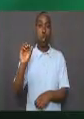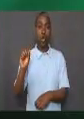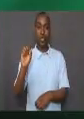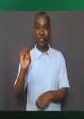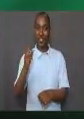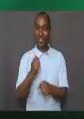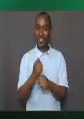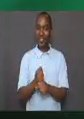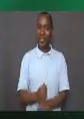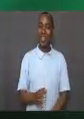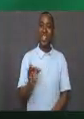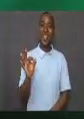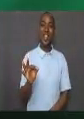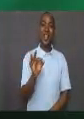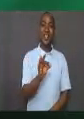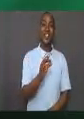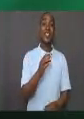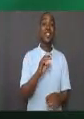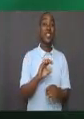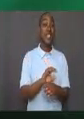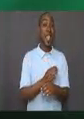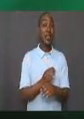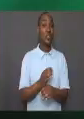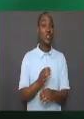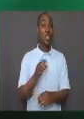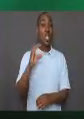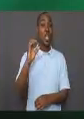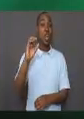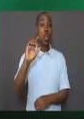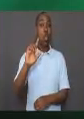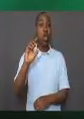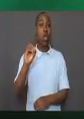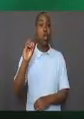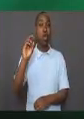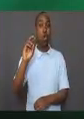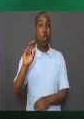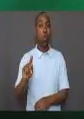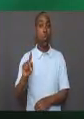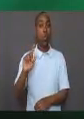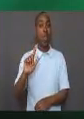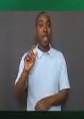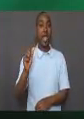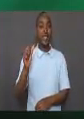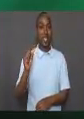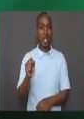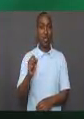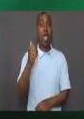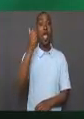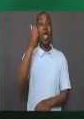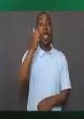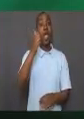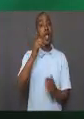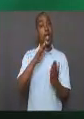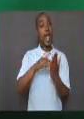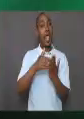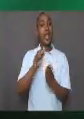Plant cells have chloroplasts that gives it the color green.